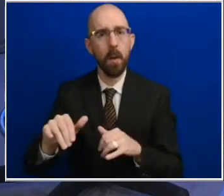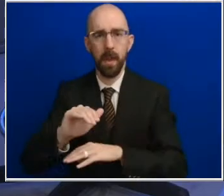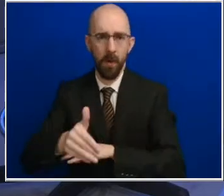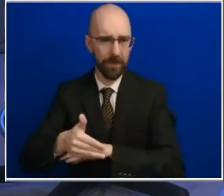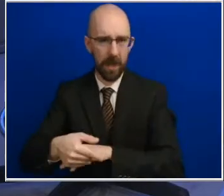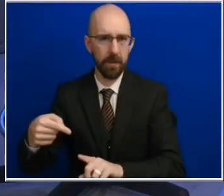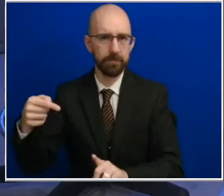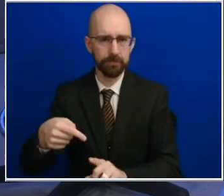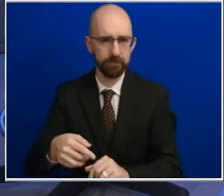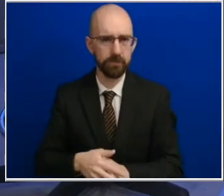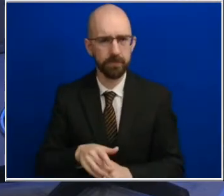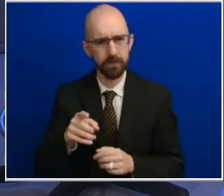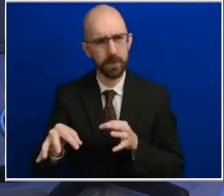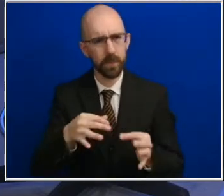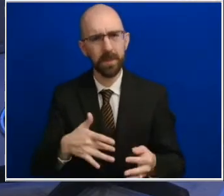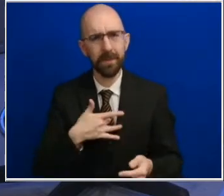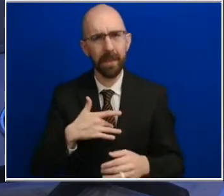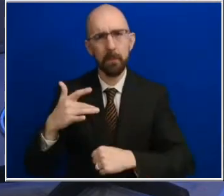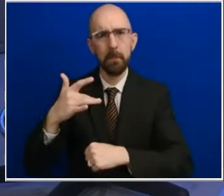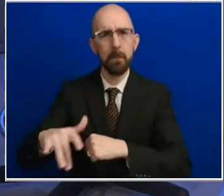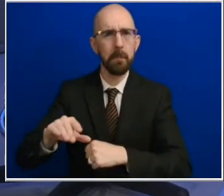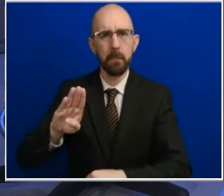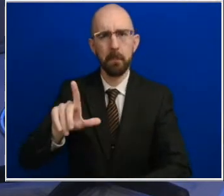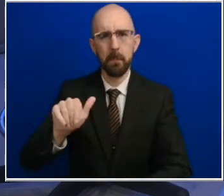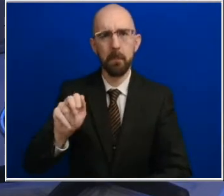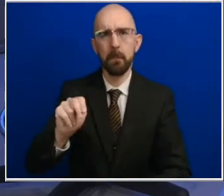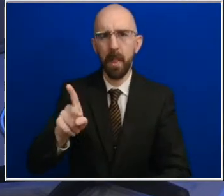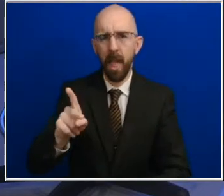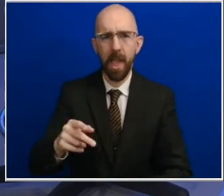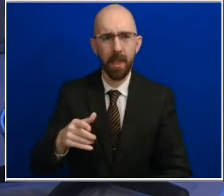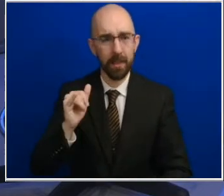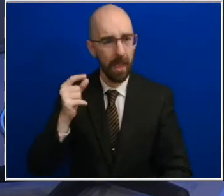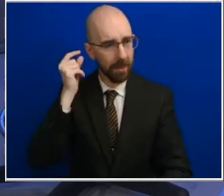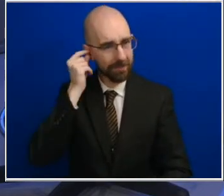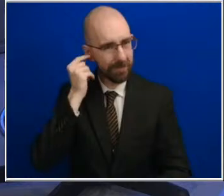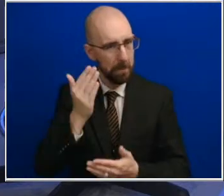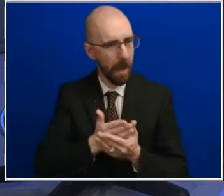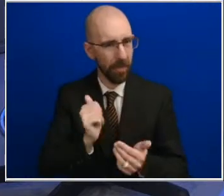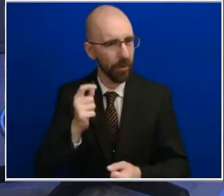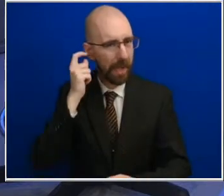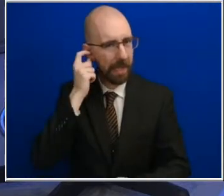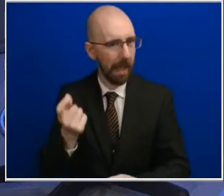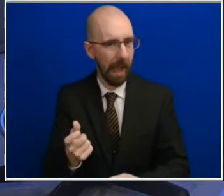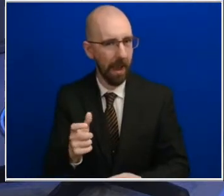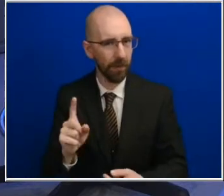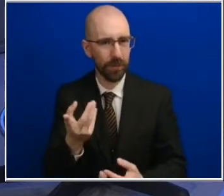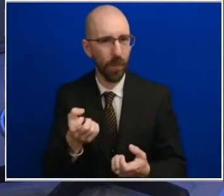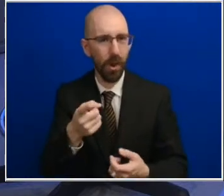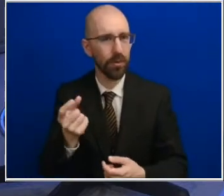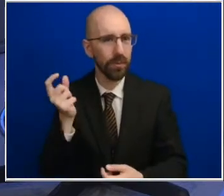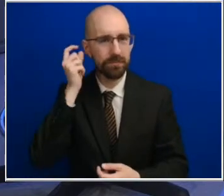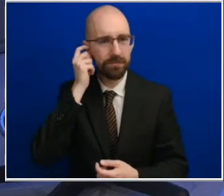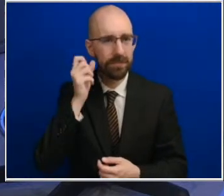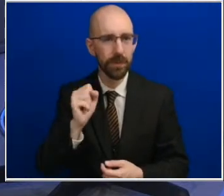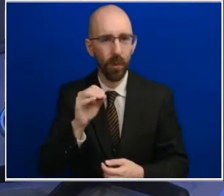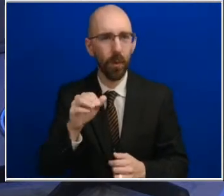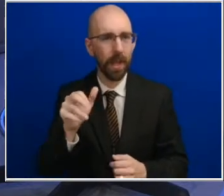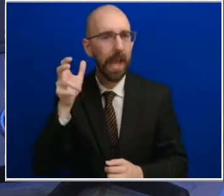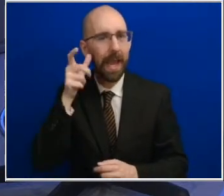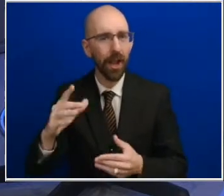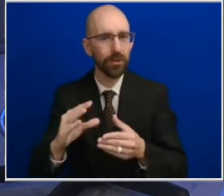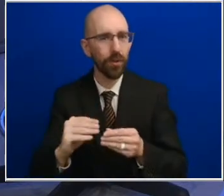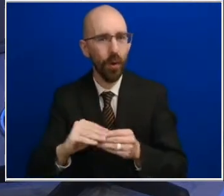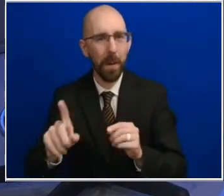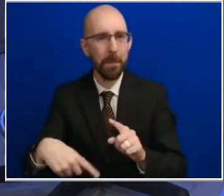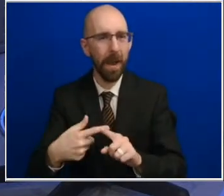feeling blank and feeling despair. And if that earpiece is bothering you, you can take it out now. We just wanted you to have it on so you could hear the story about Sure, you. But sure. you're